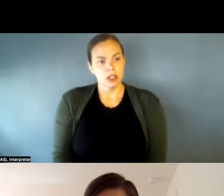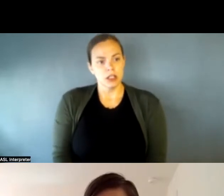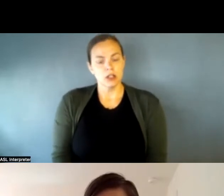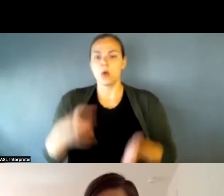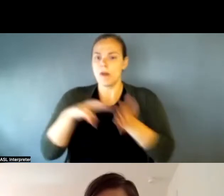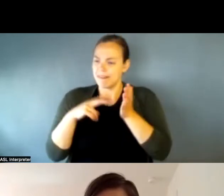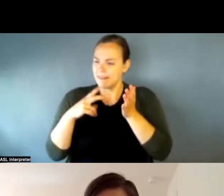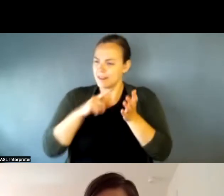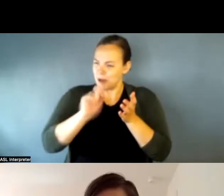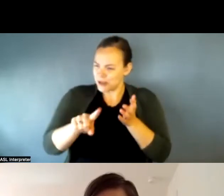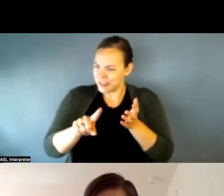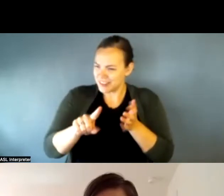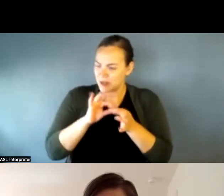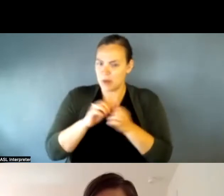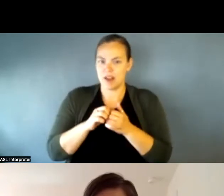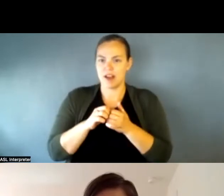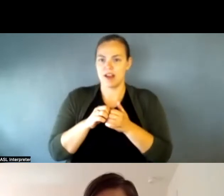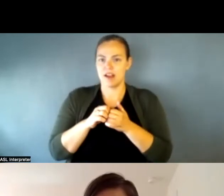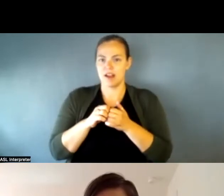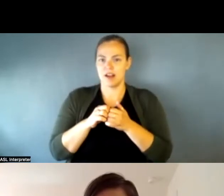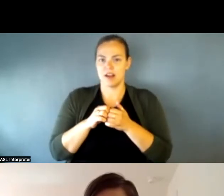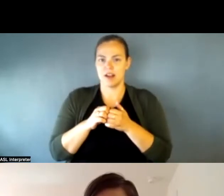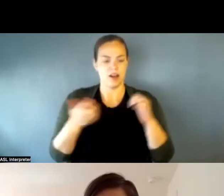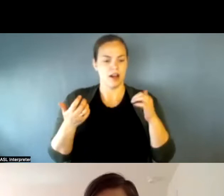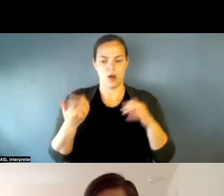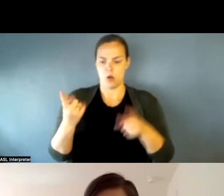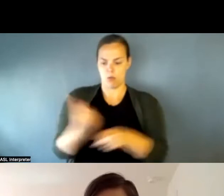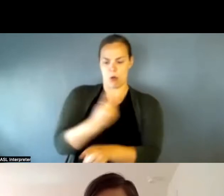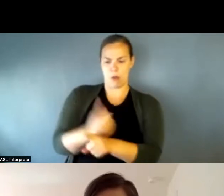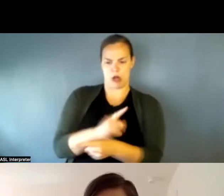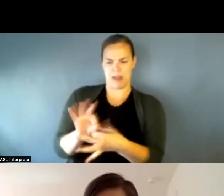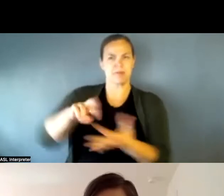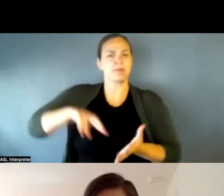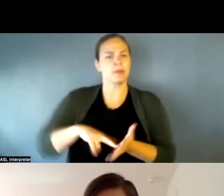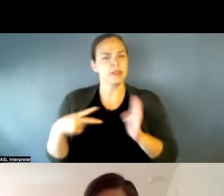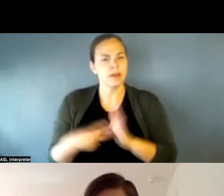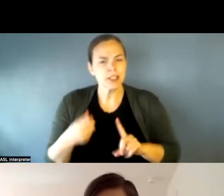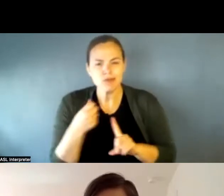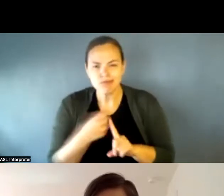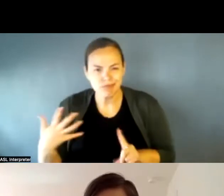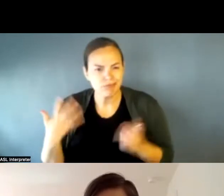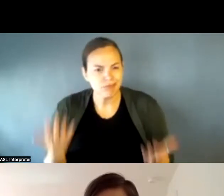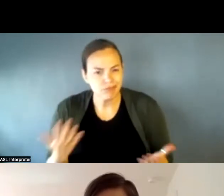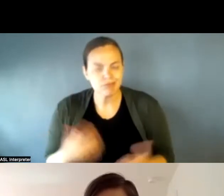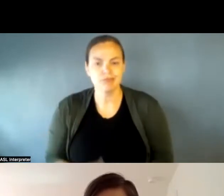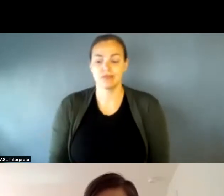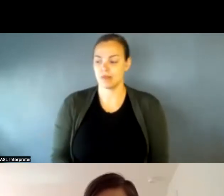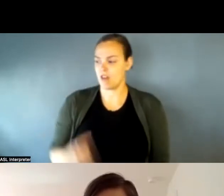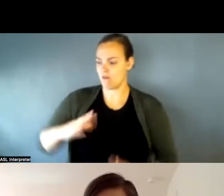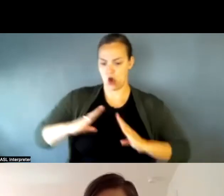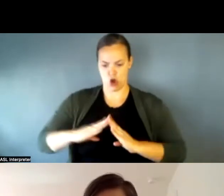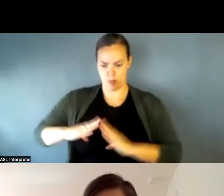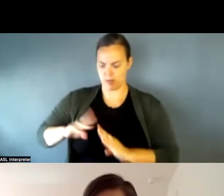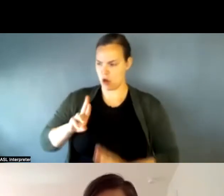actually evaluate, as you've mapped out, like what is appropriate? I mean, and for an urban space, as you say,